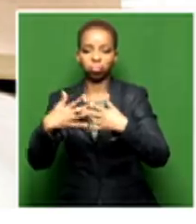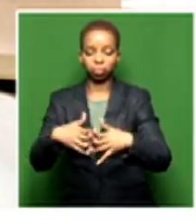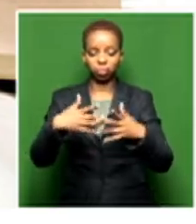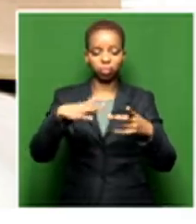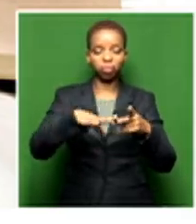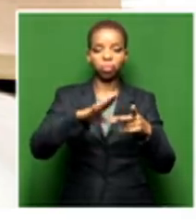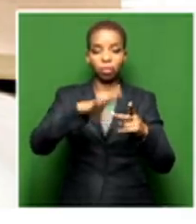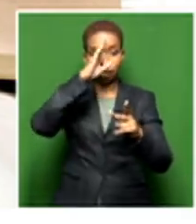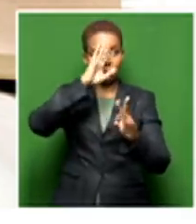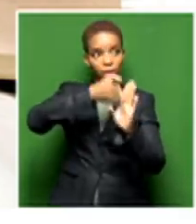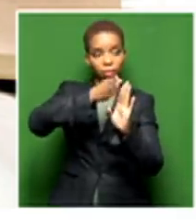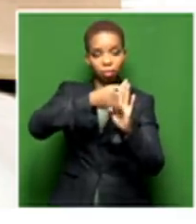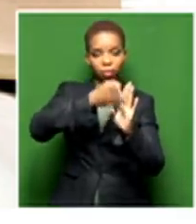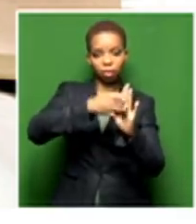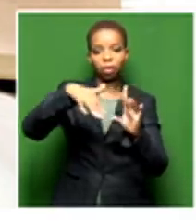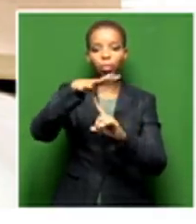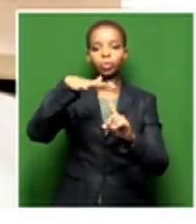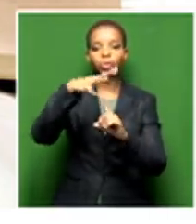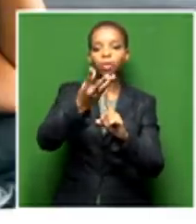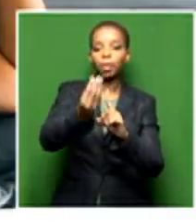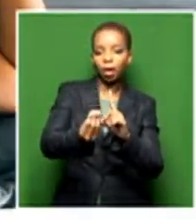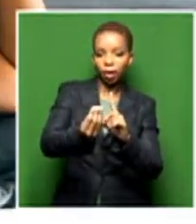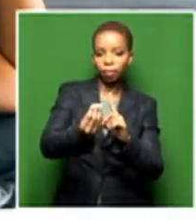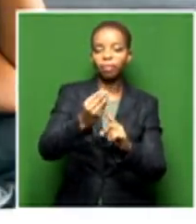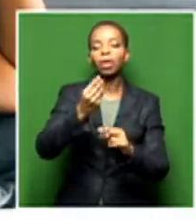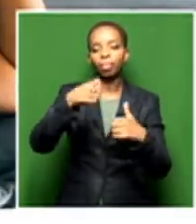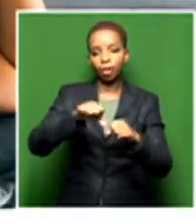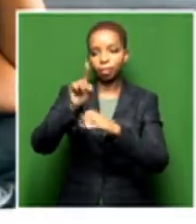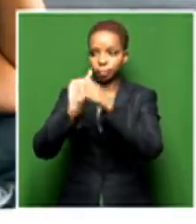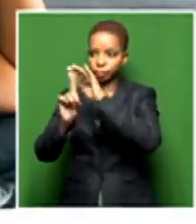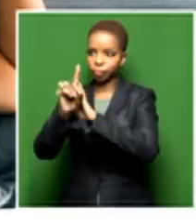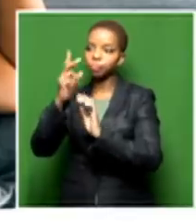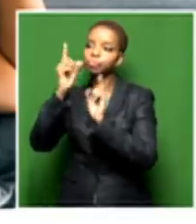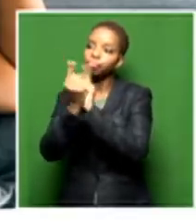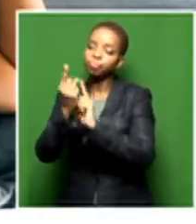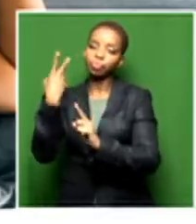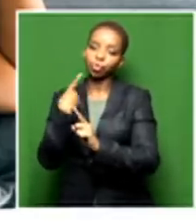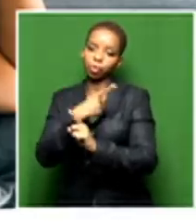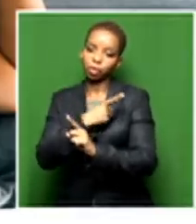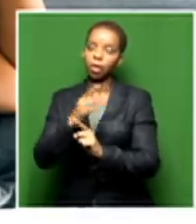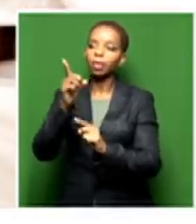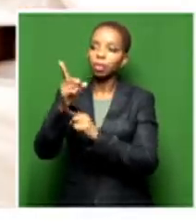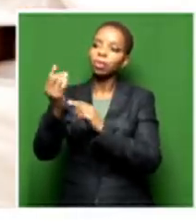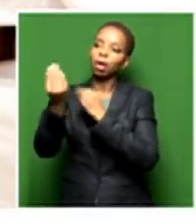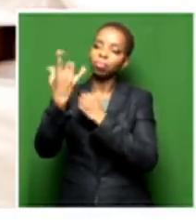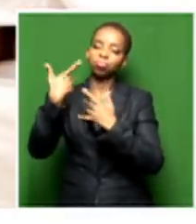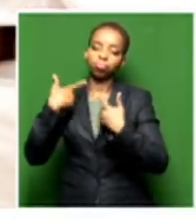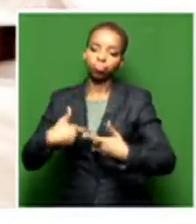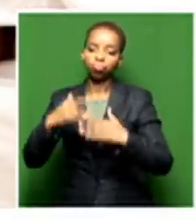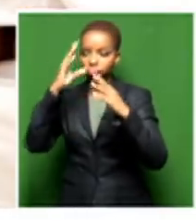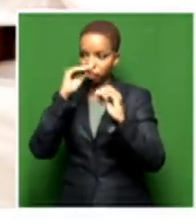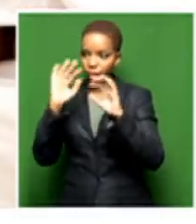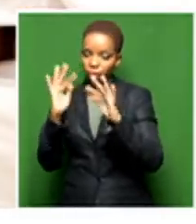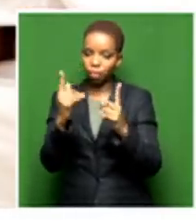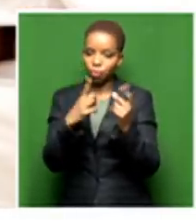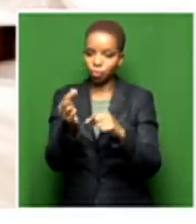So clearly, if there are physiological conditions, you need to see your doctor and you need to get some sleep therapy. But common things that we